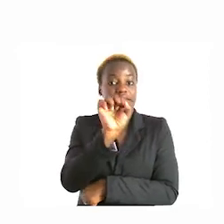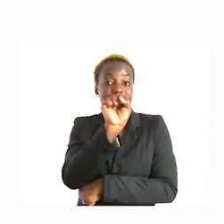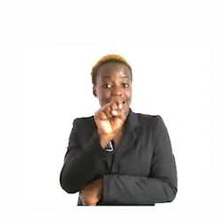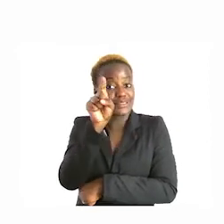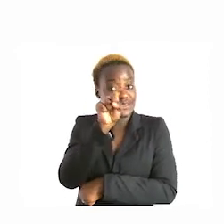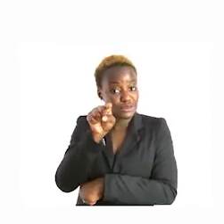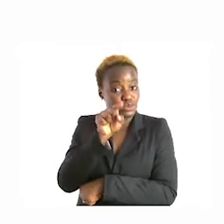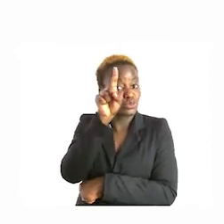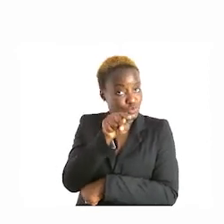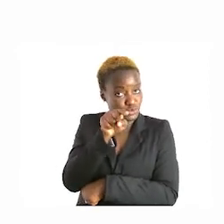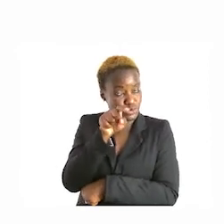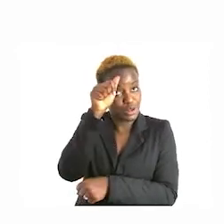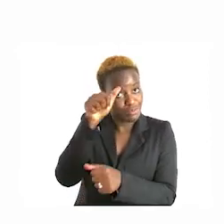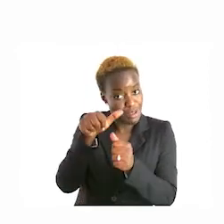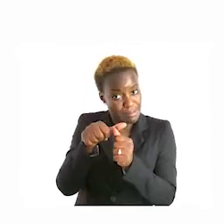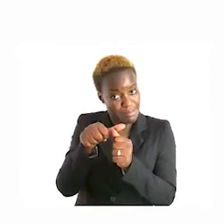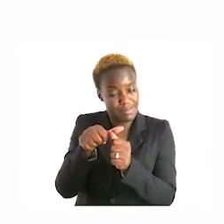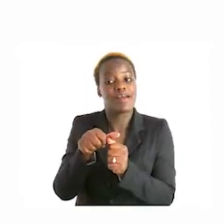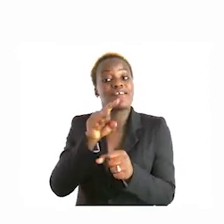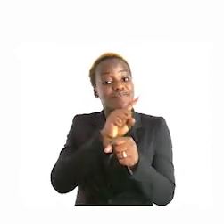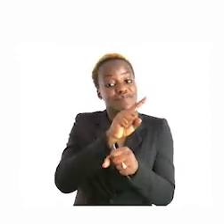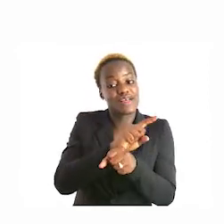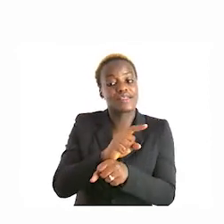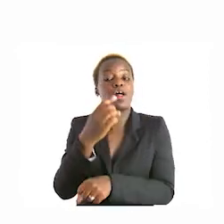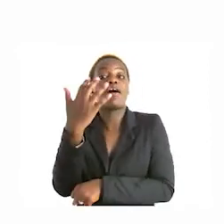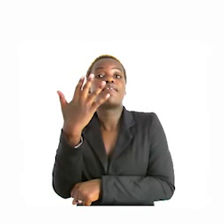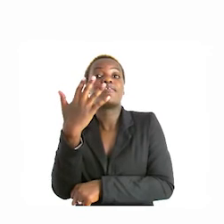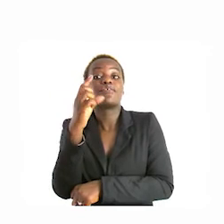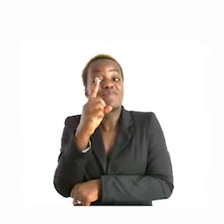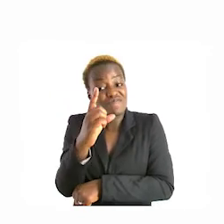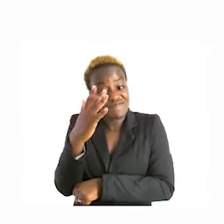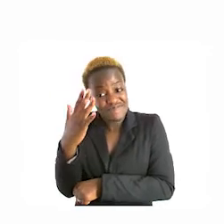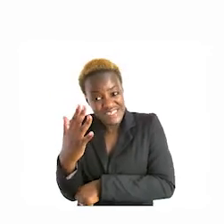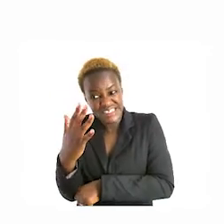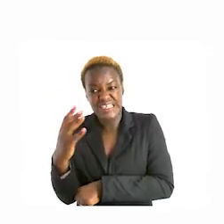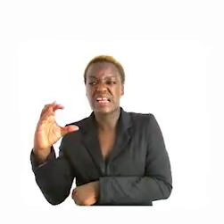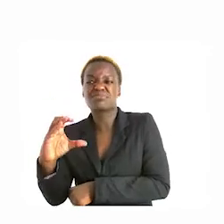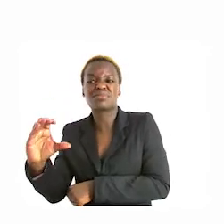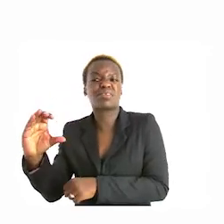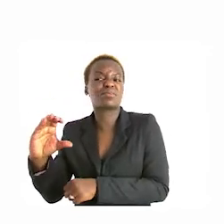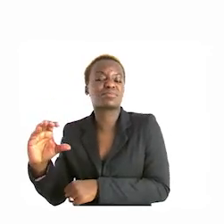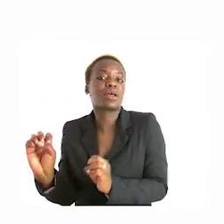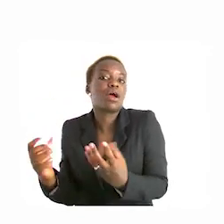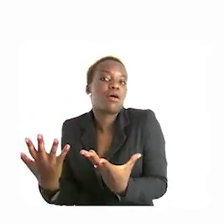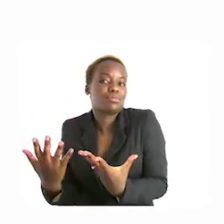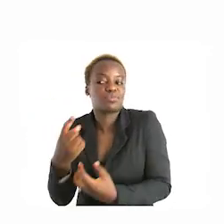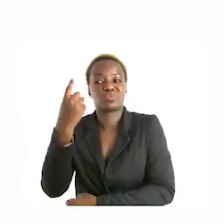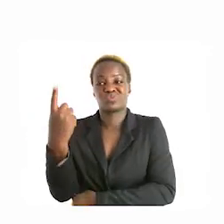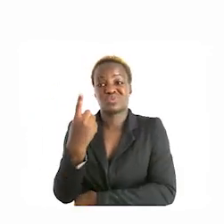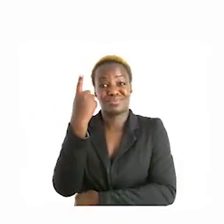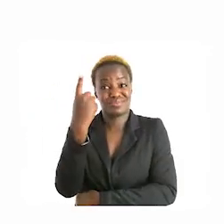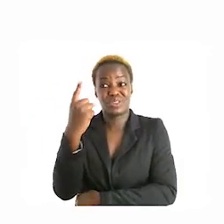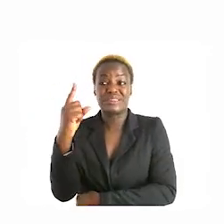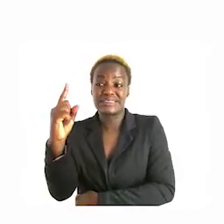cent there. How many cents do we have? You only have 1 cent, which is equals to 10 cents.